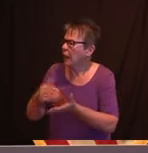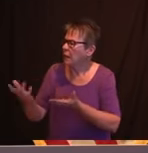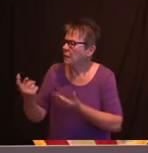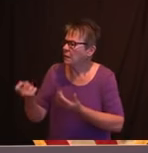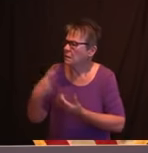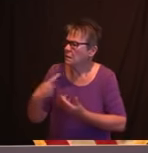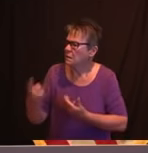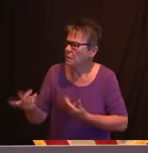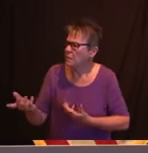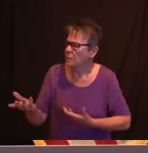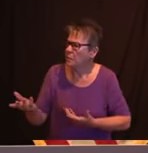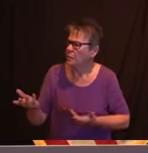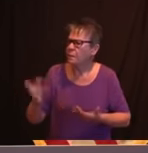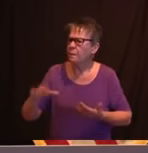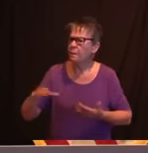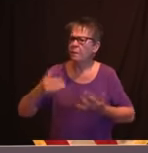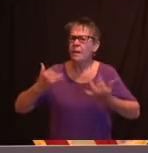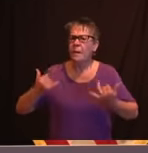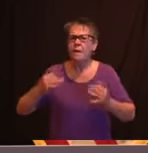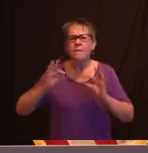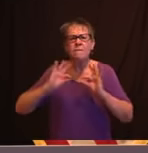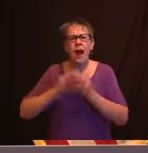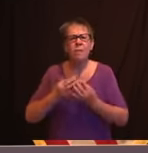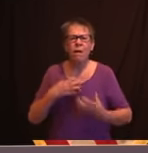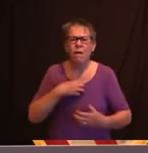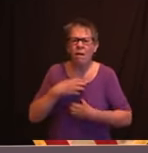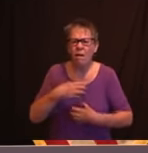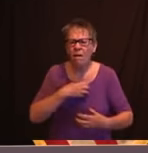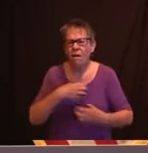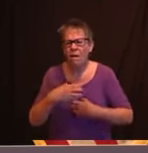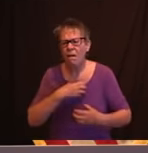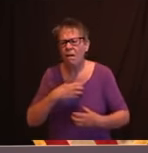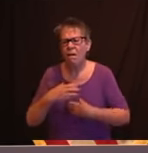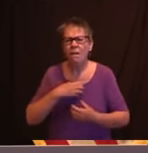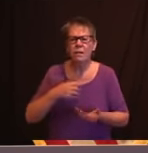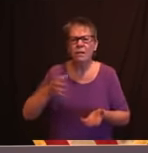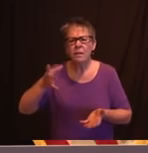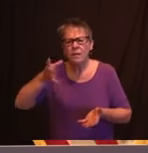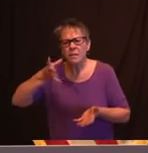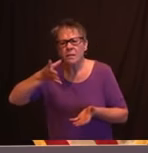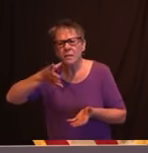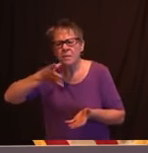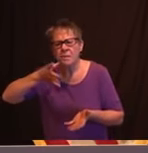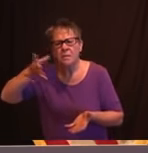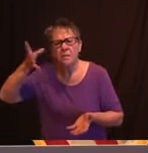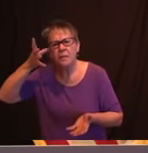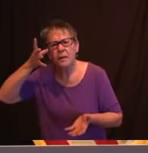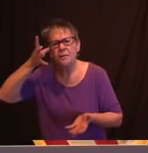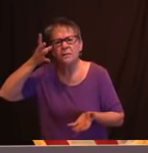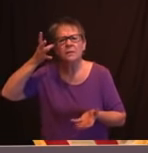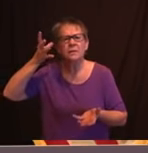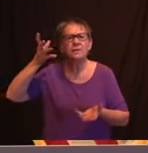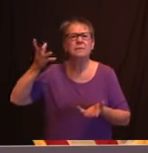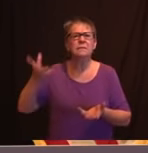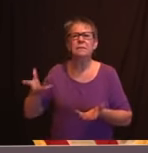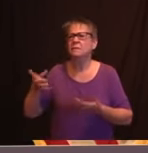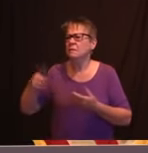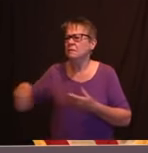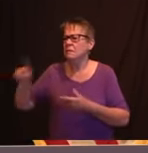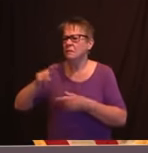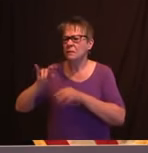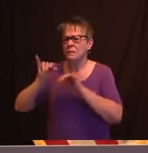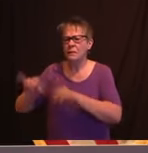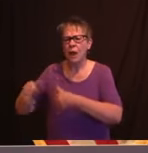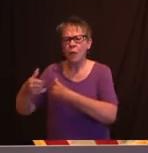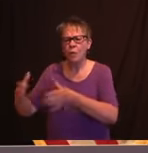months out of fear of contracting COVID. The mental health of these residents is suffering. When will visits be allowed again? What kind of rules will you put in place to